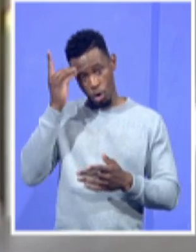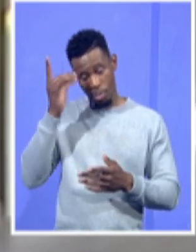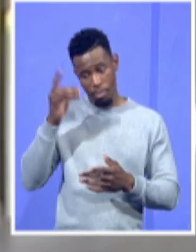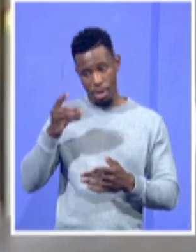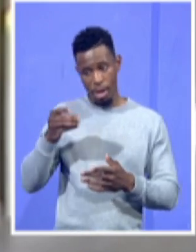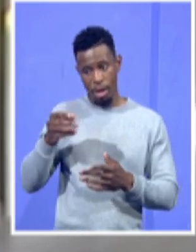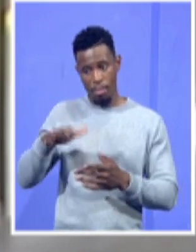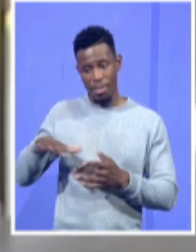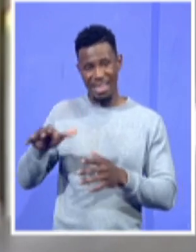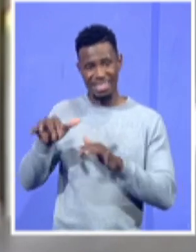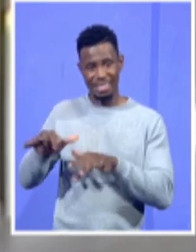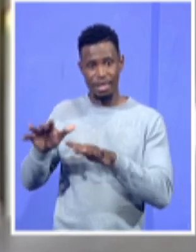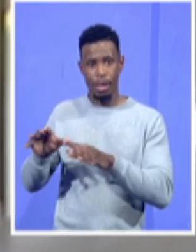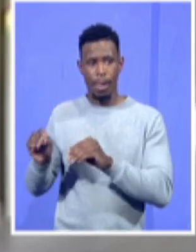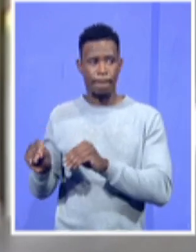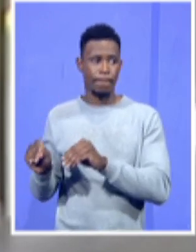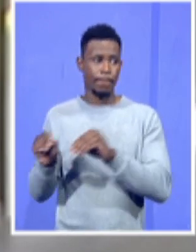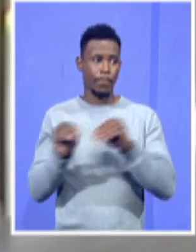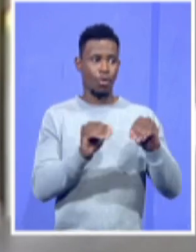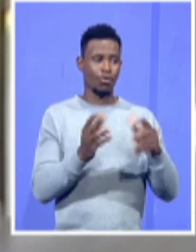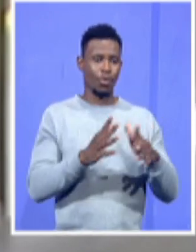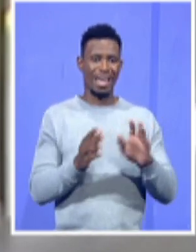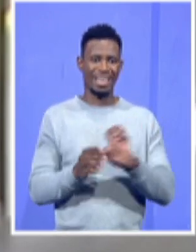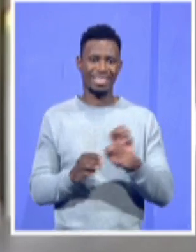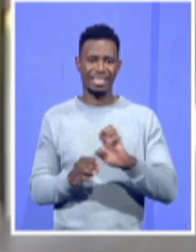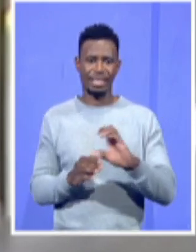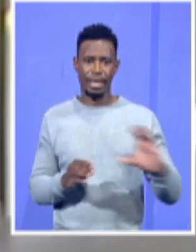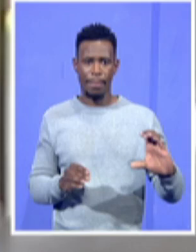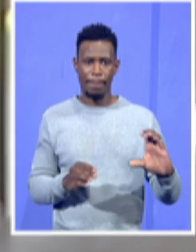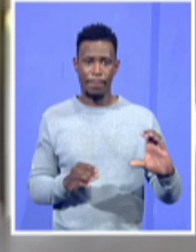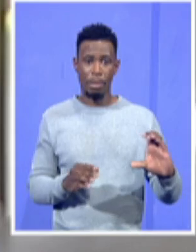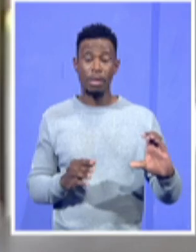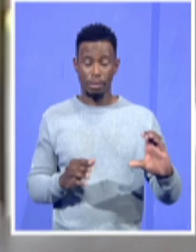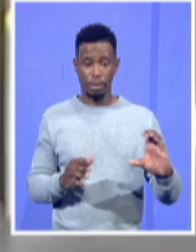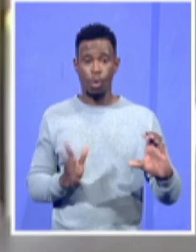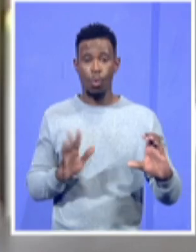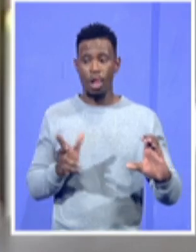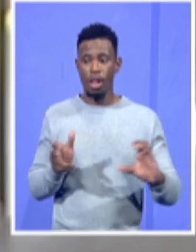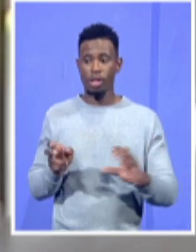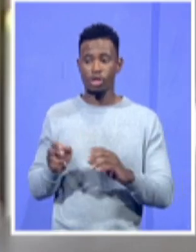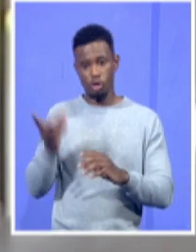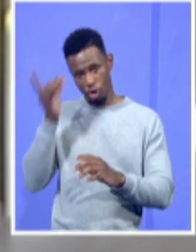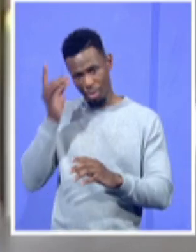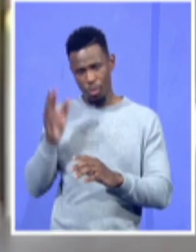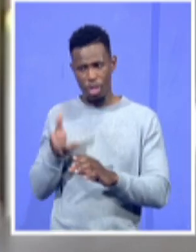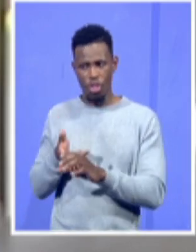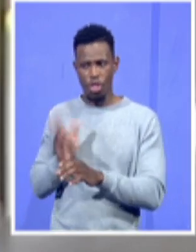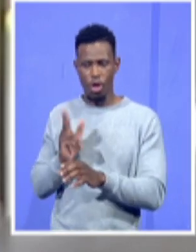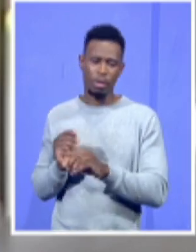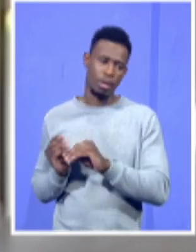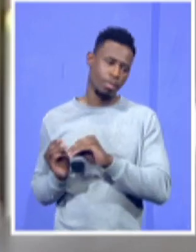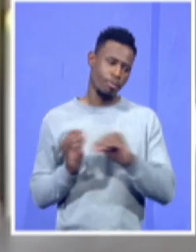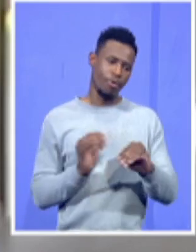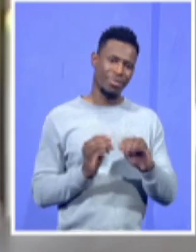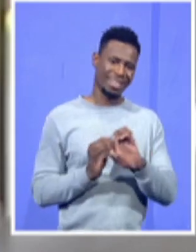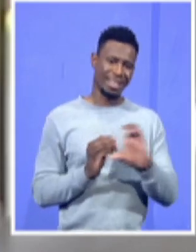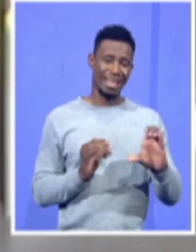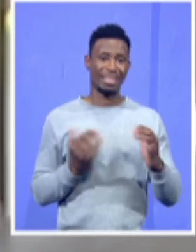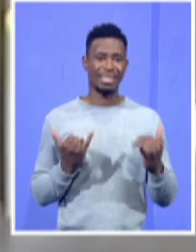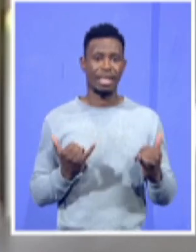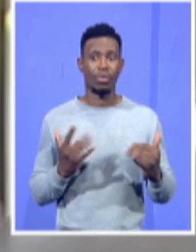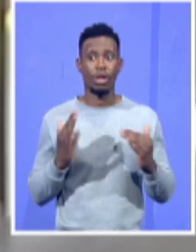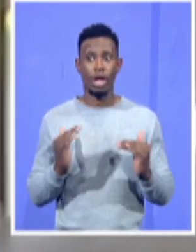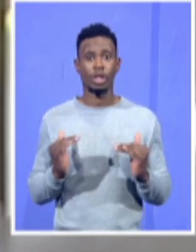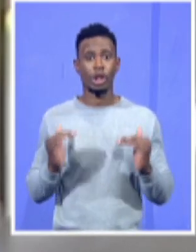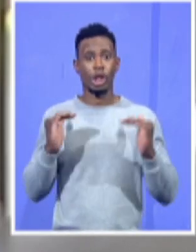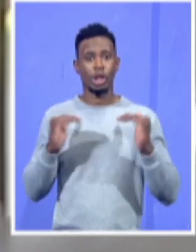and moving it to the Eastern Cape coastline, which is one of the issues that are being fought by the leadership of the executive of the province